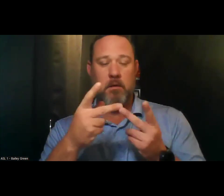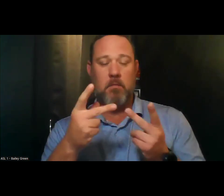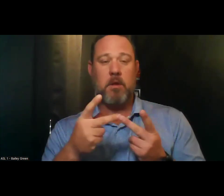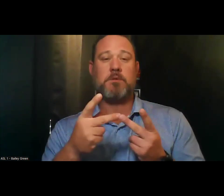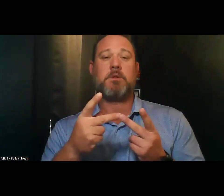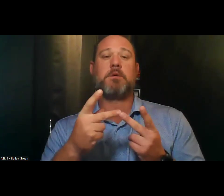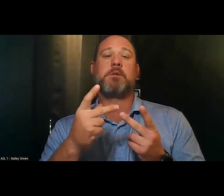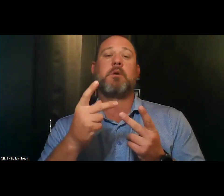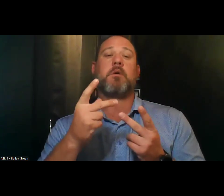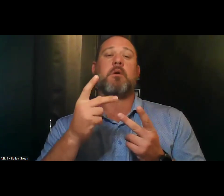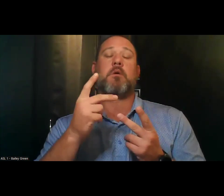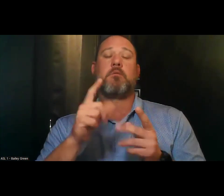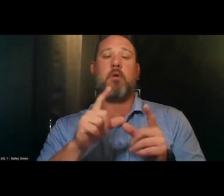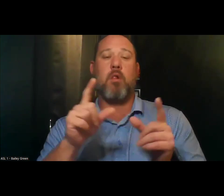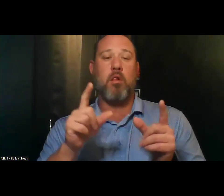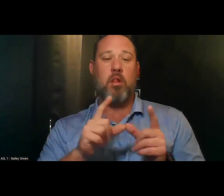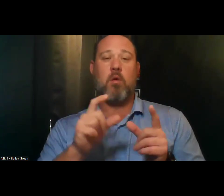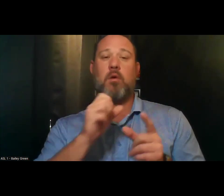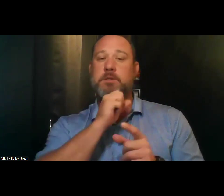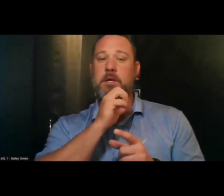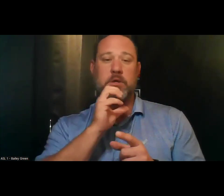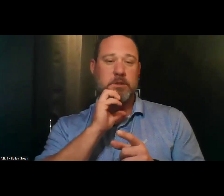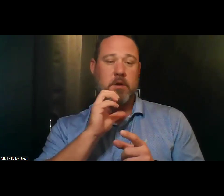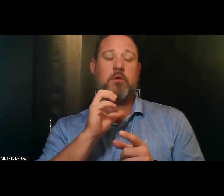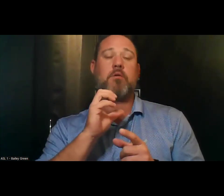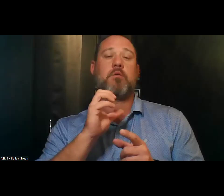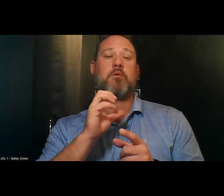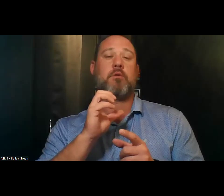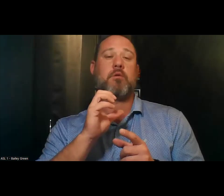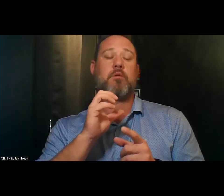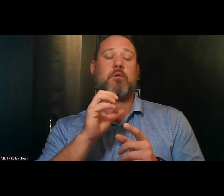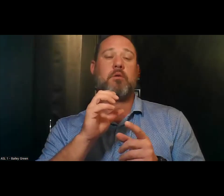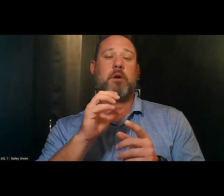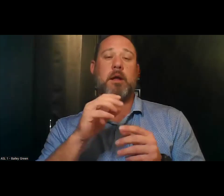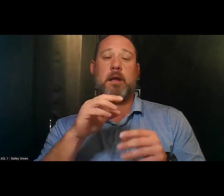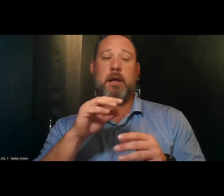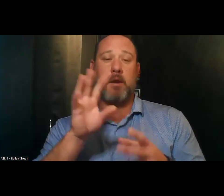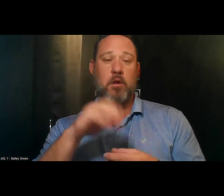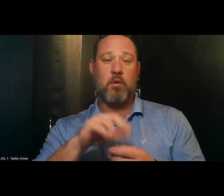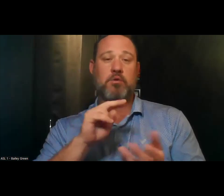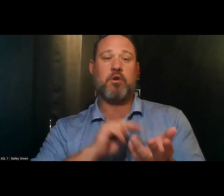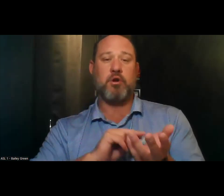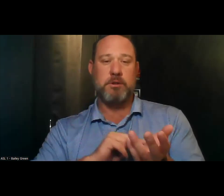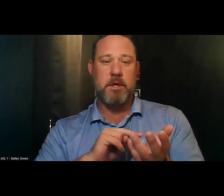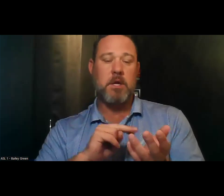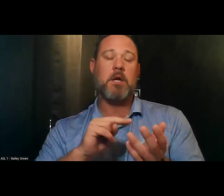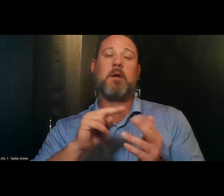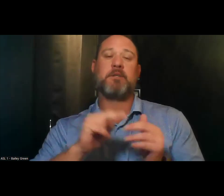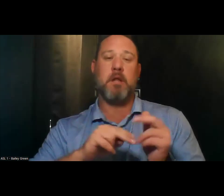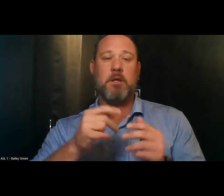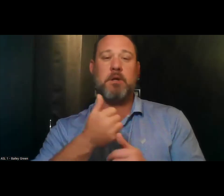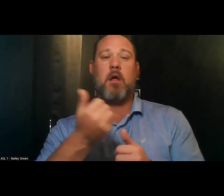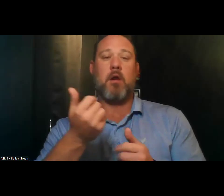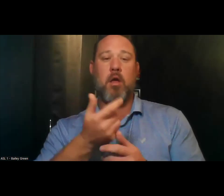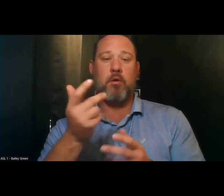includes going to your local, senior center. It includes nursing facilities and other congregate